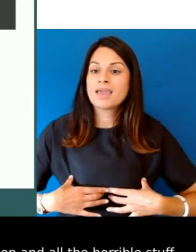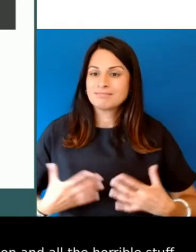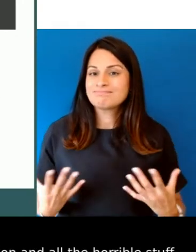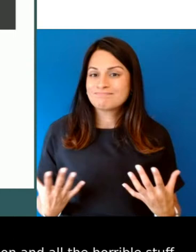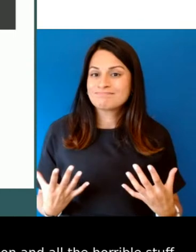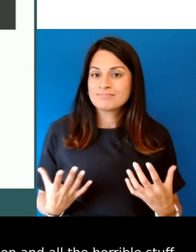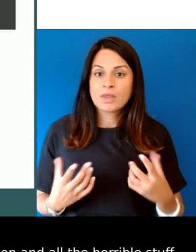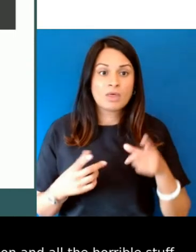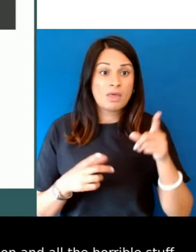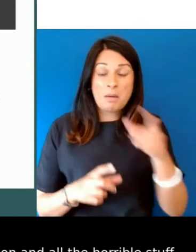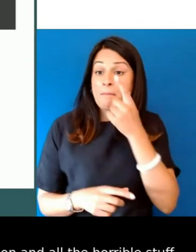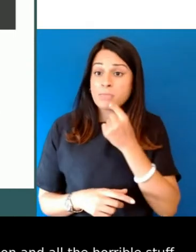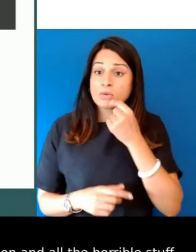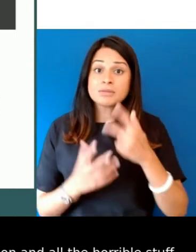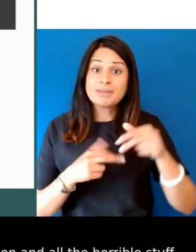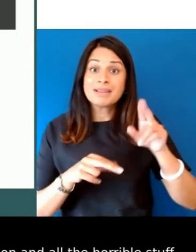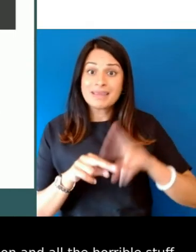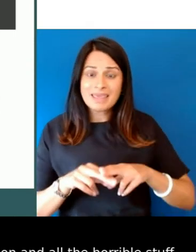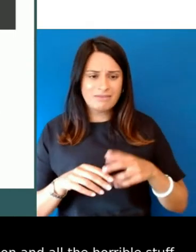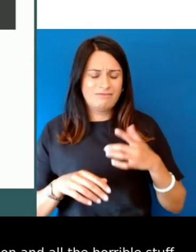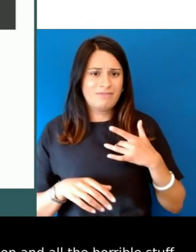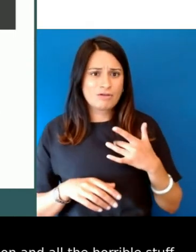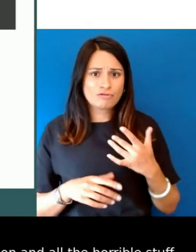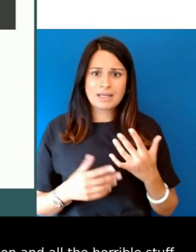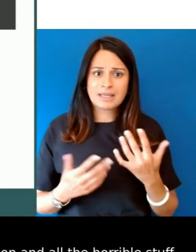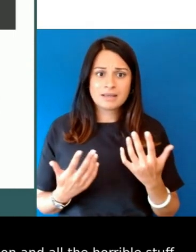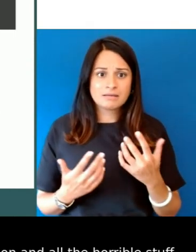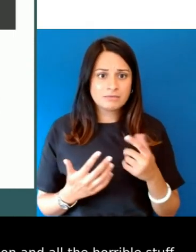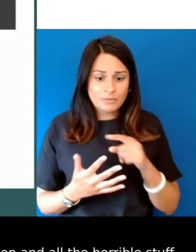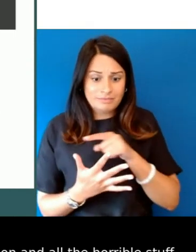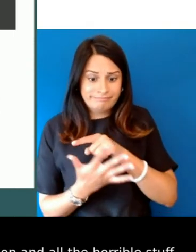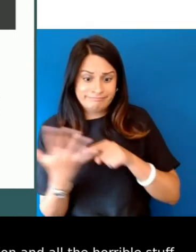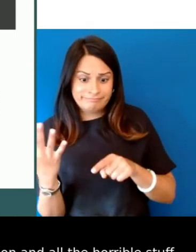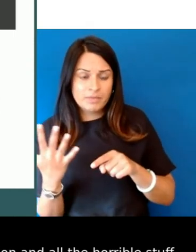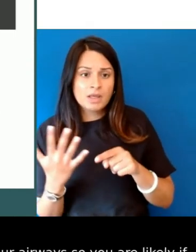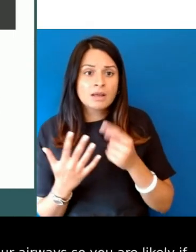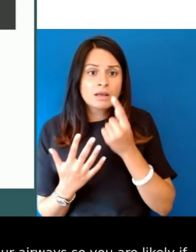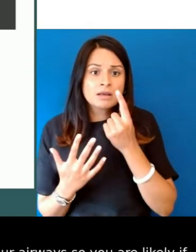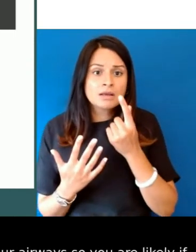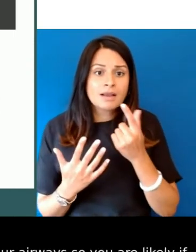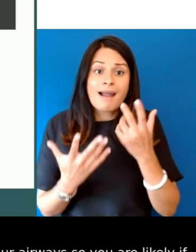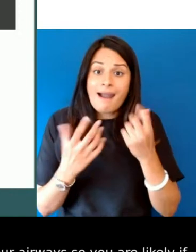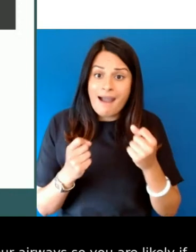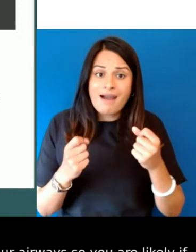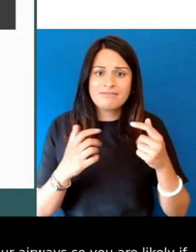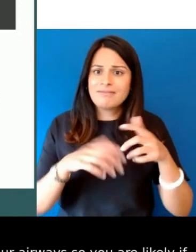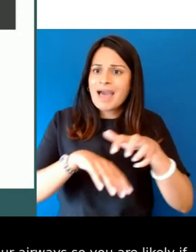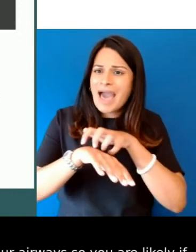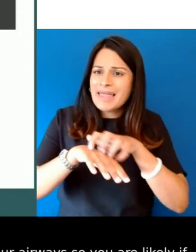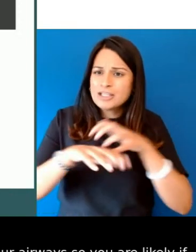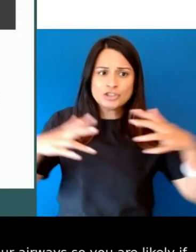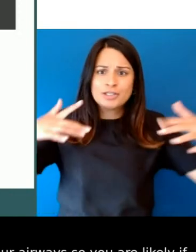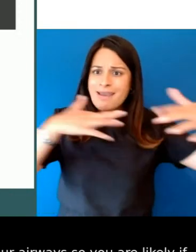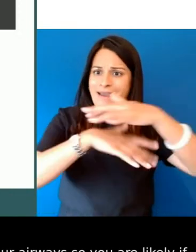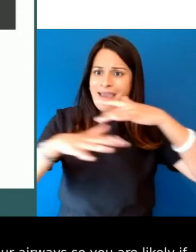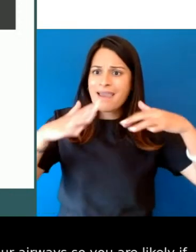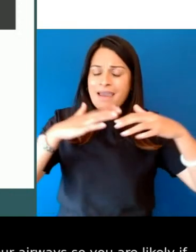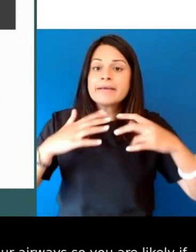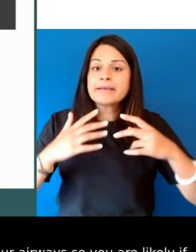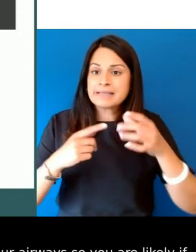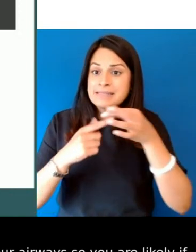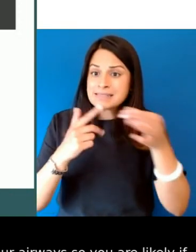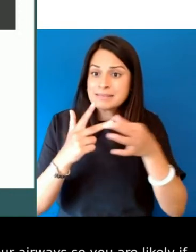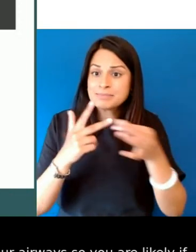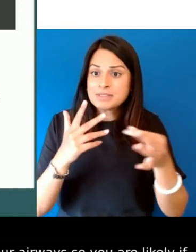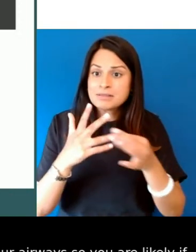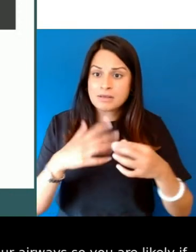likely if you're going to be sensitized to one of these um potential aero allergens then the symptoms can develop further down in the airway and